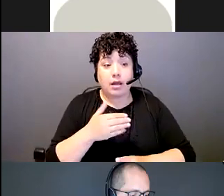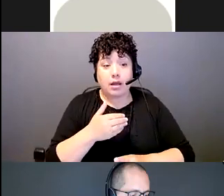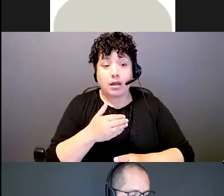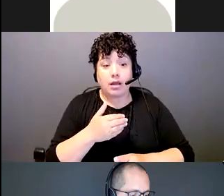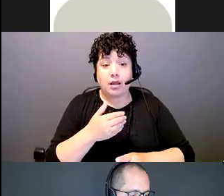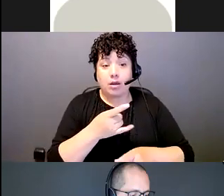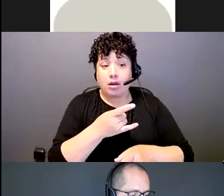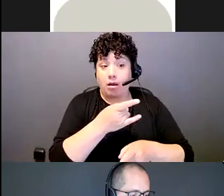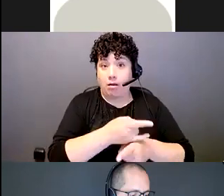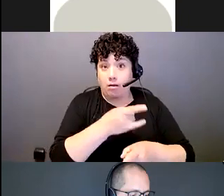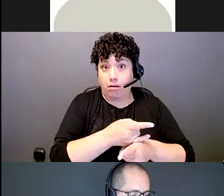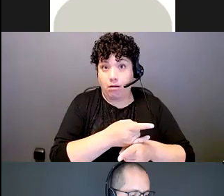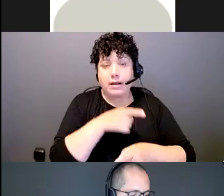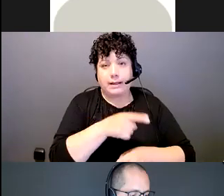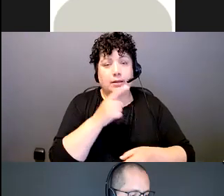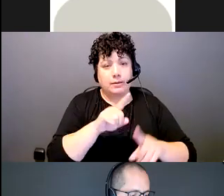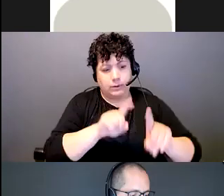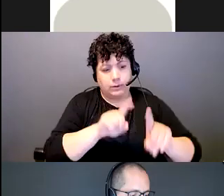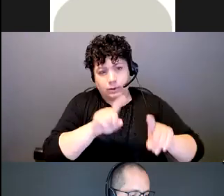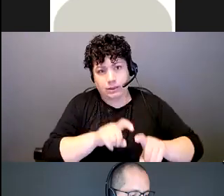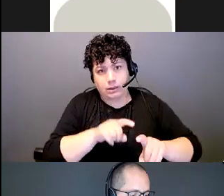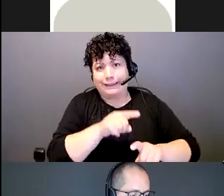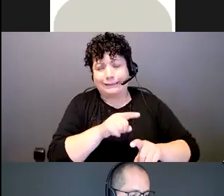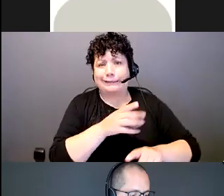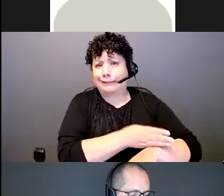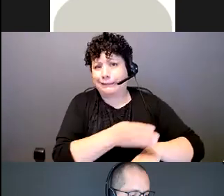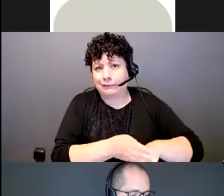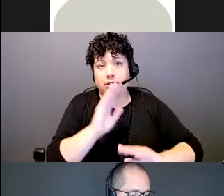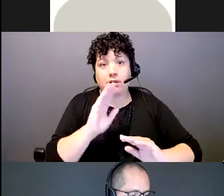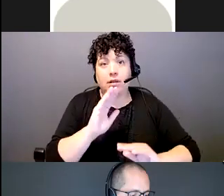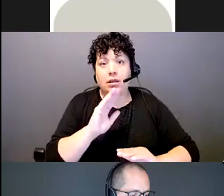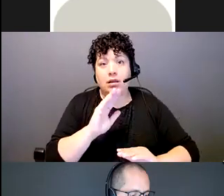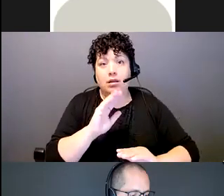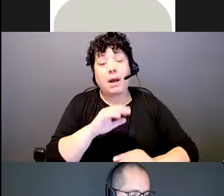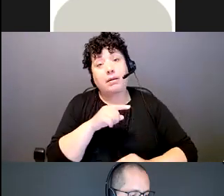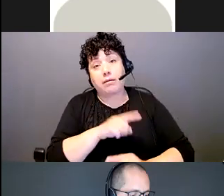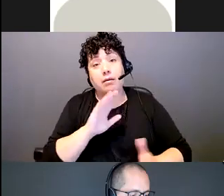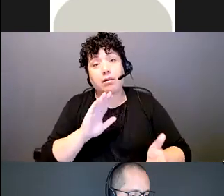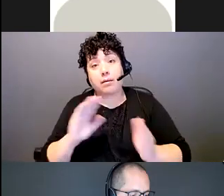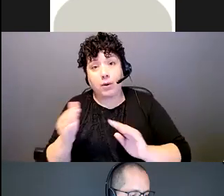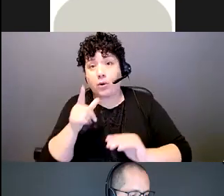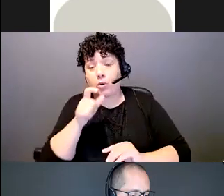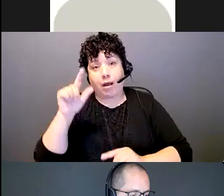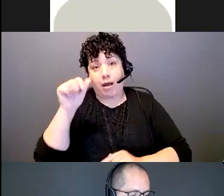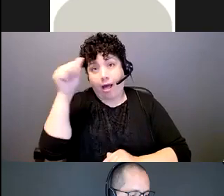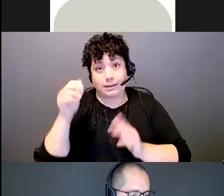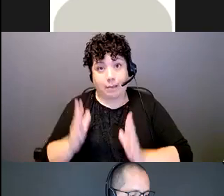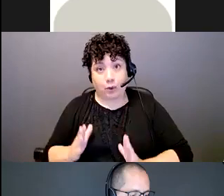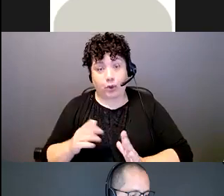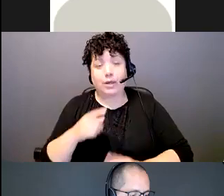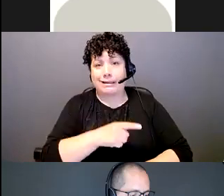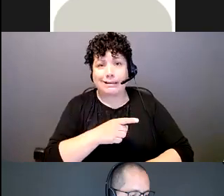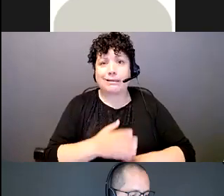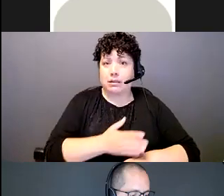cognitive testing, but better than people with Alzheimer's. So if you look at and have someone